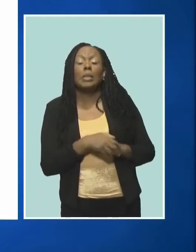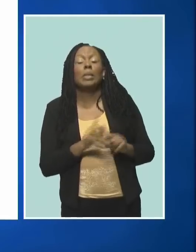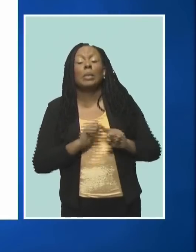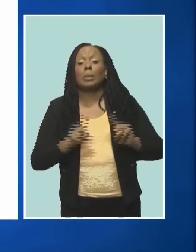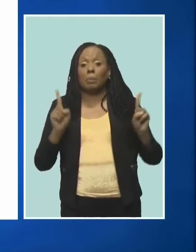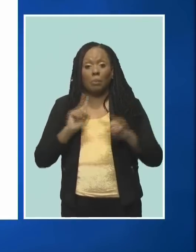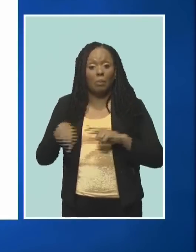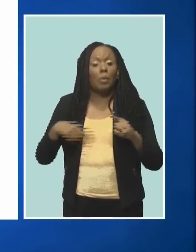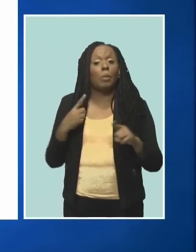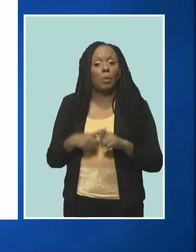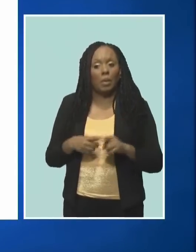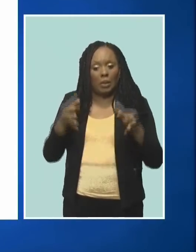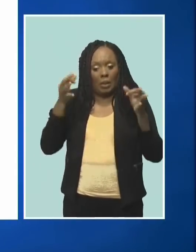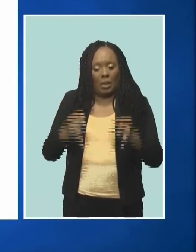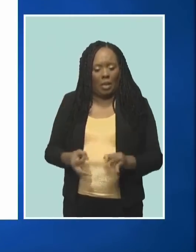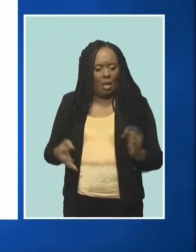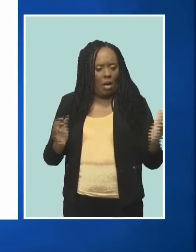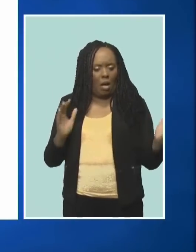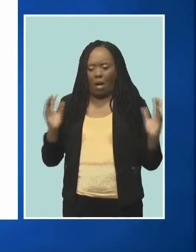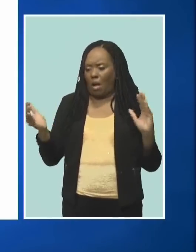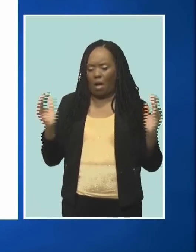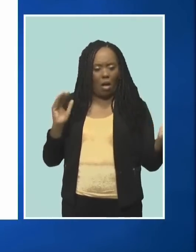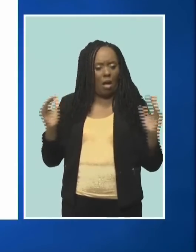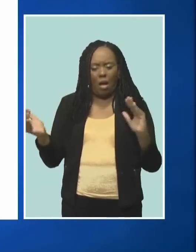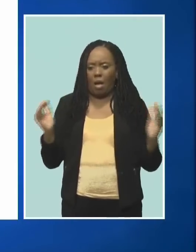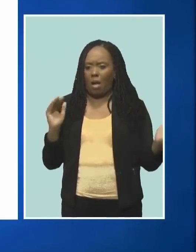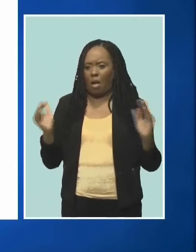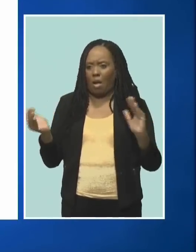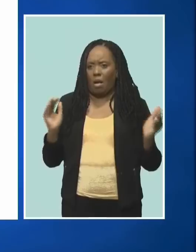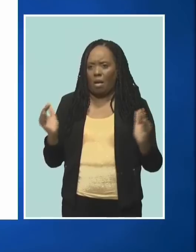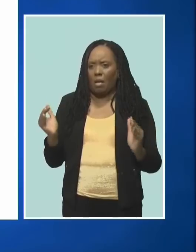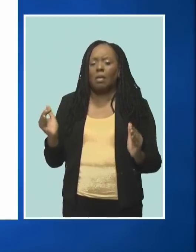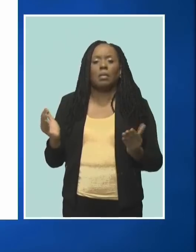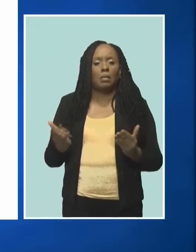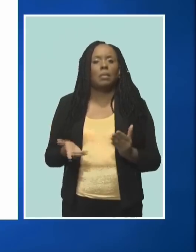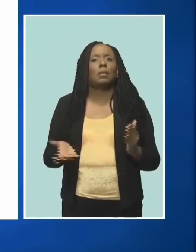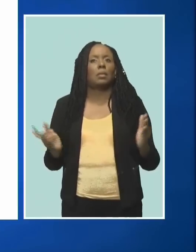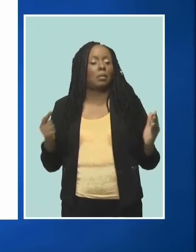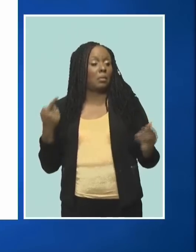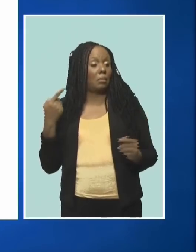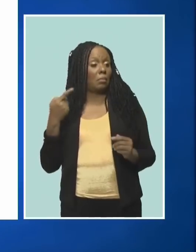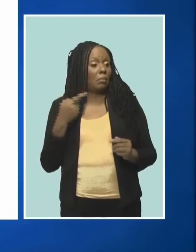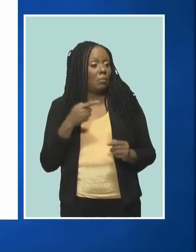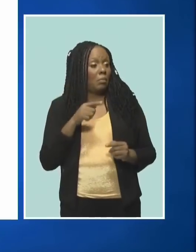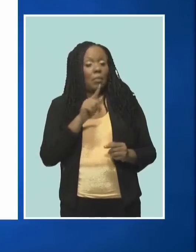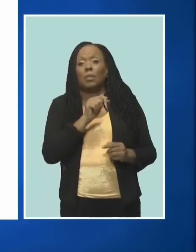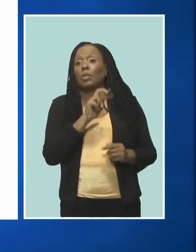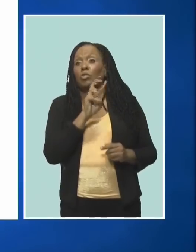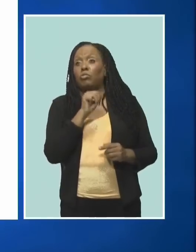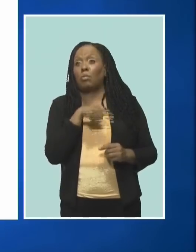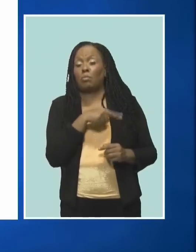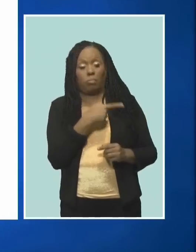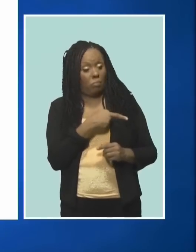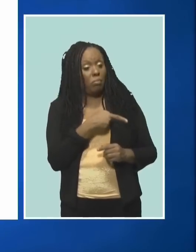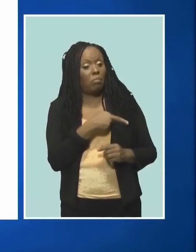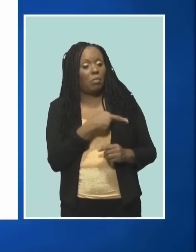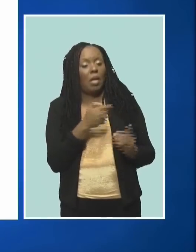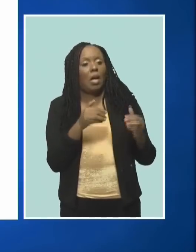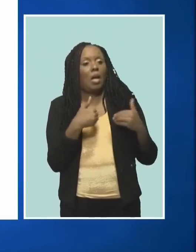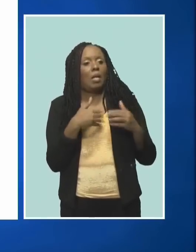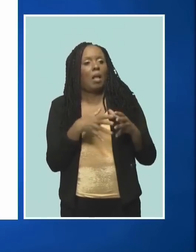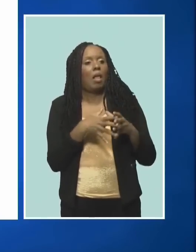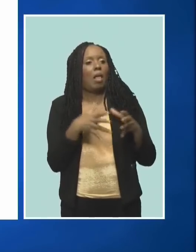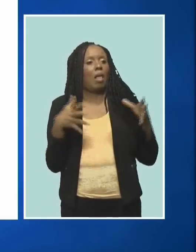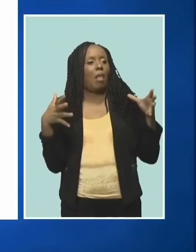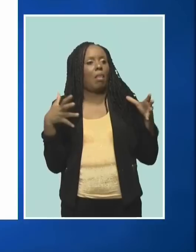it comes on to it, we are now comparing a candidate that has substantial baggage with a candidate that has very little or none at all. And I